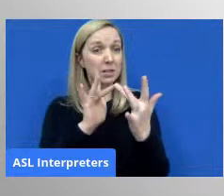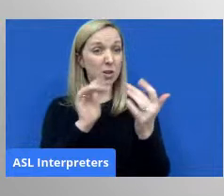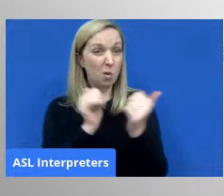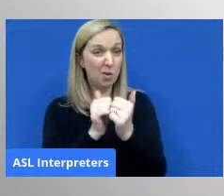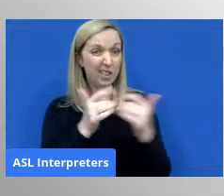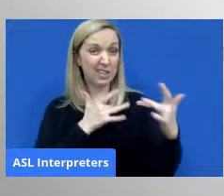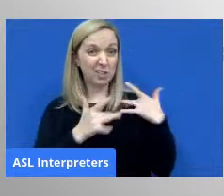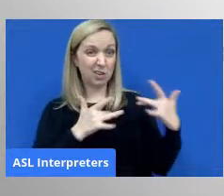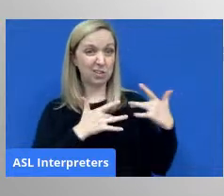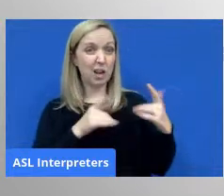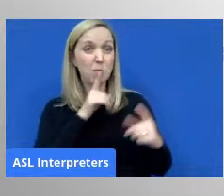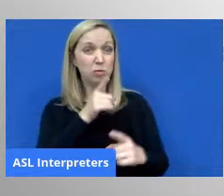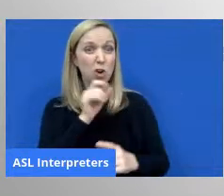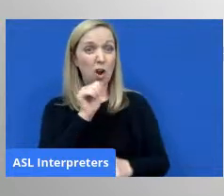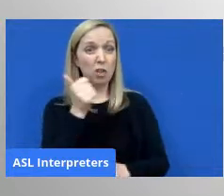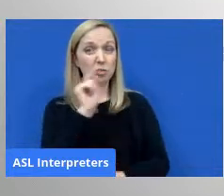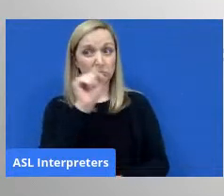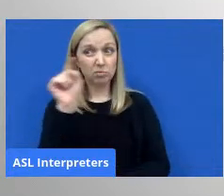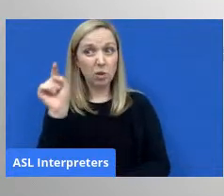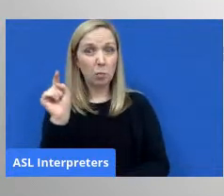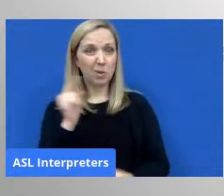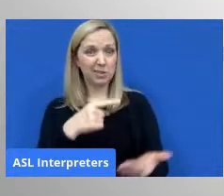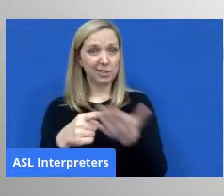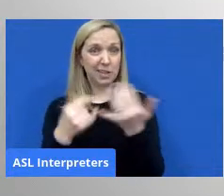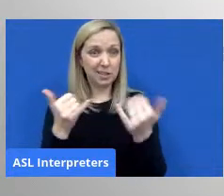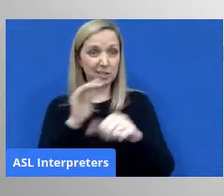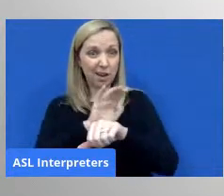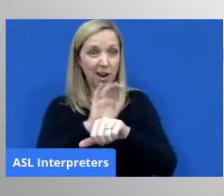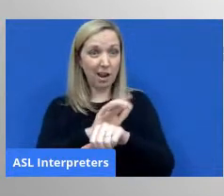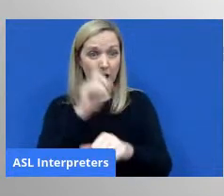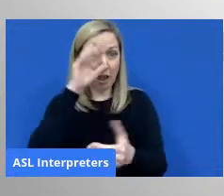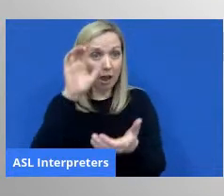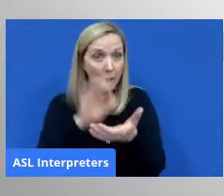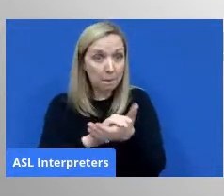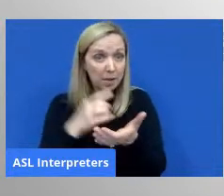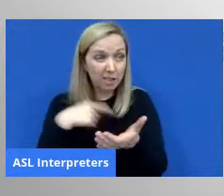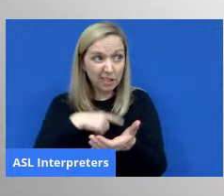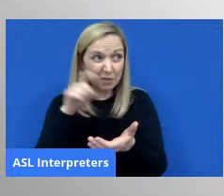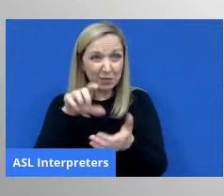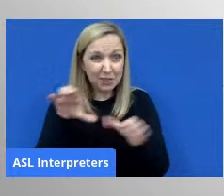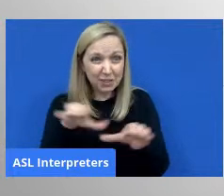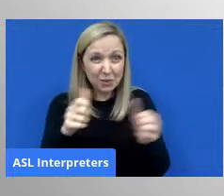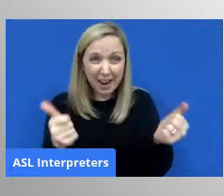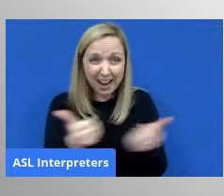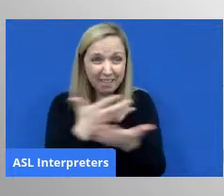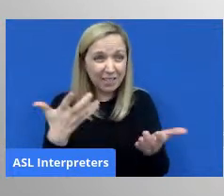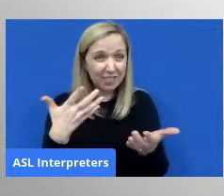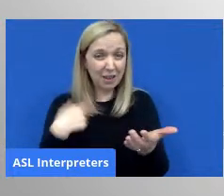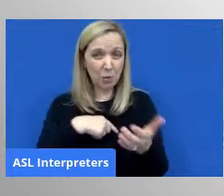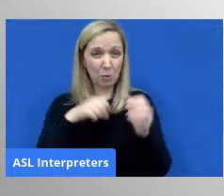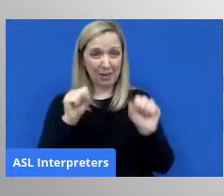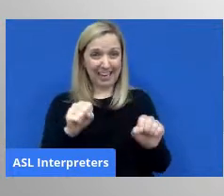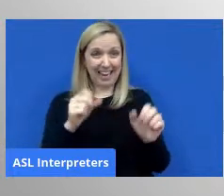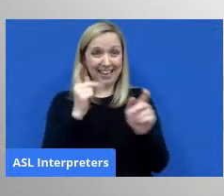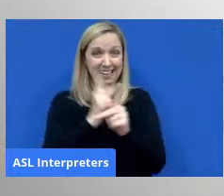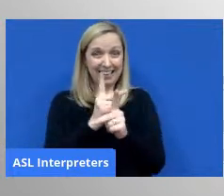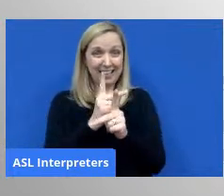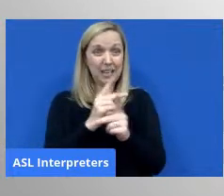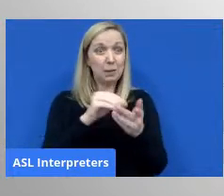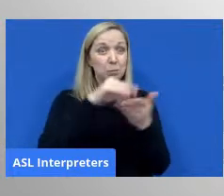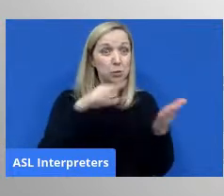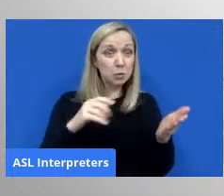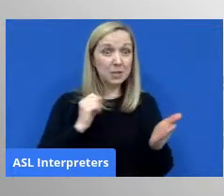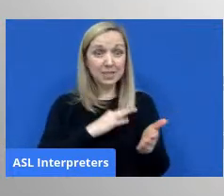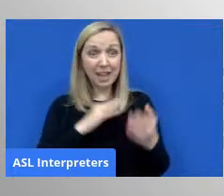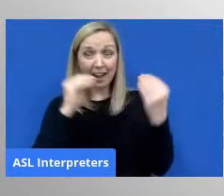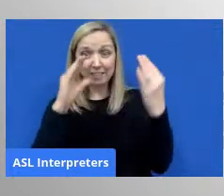speak to them tonight. I believe we should do all we can to keep our teachers, students, staff, and their families safe, which is why